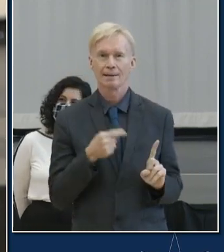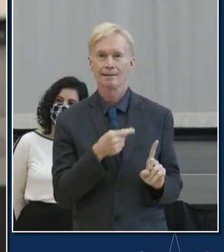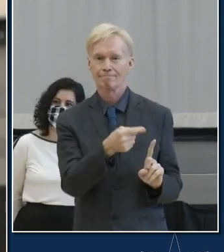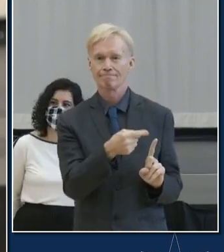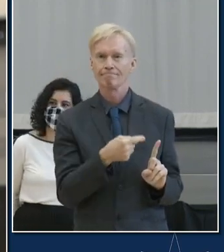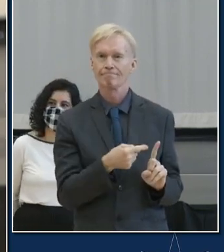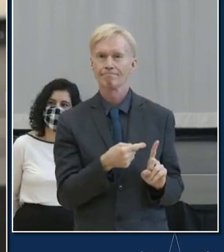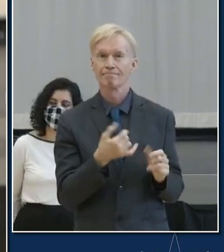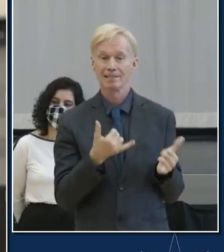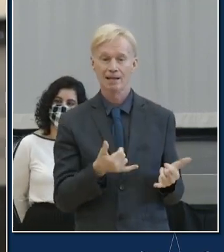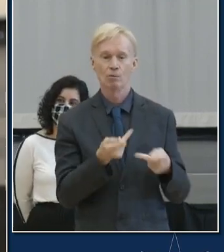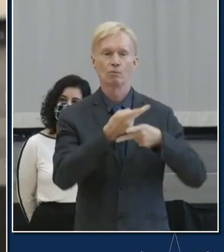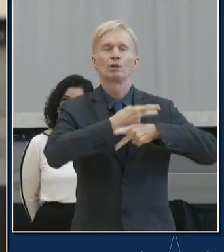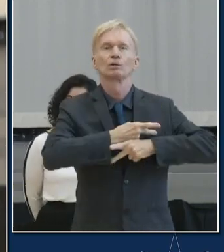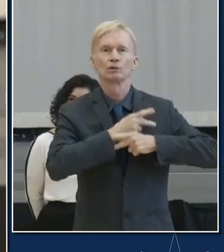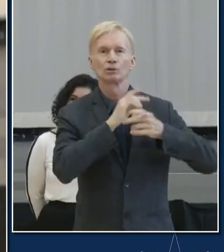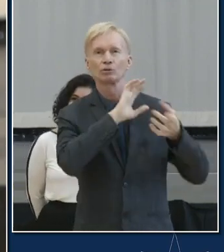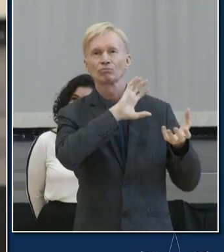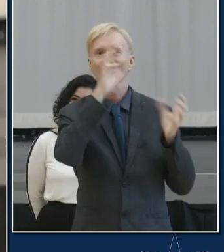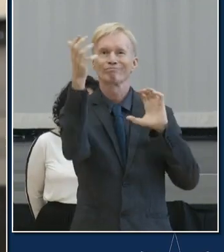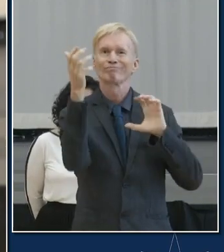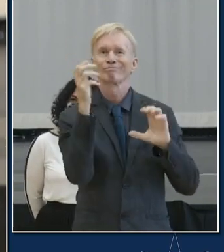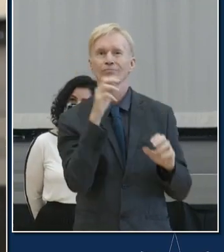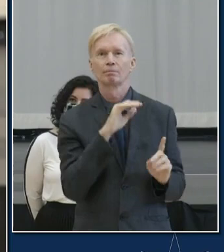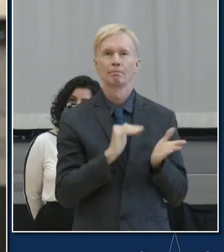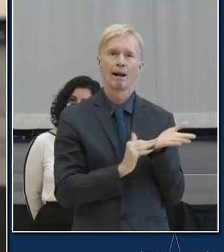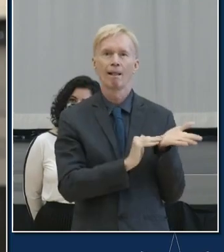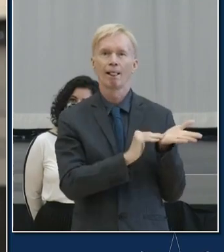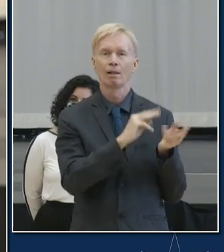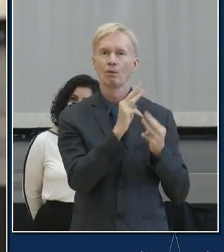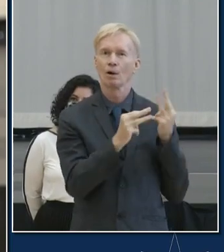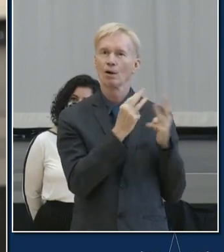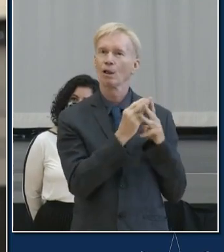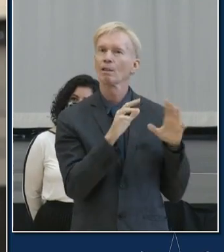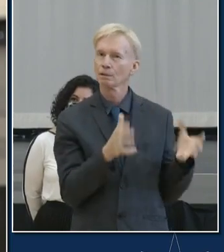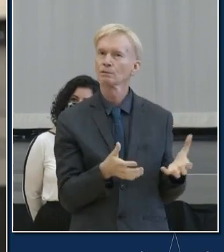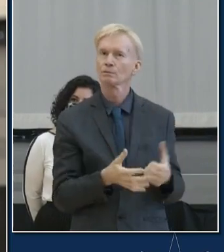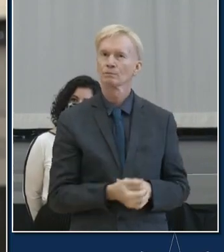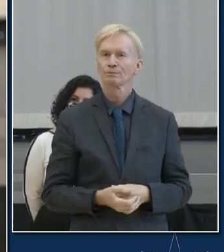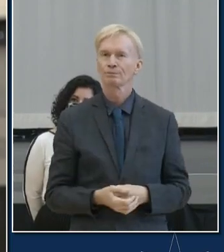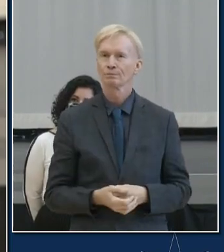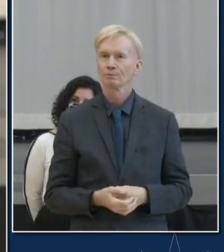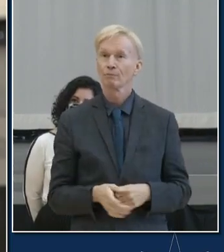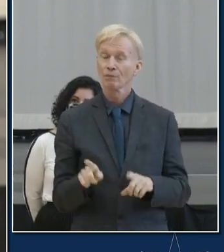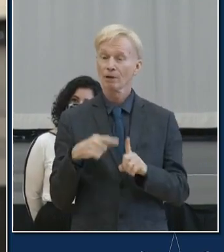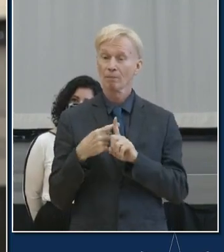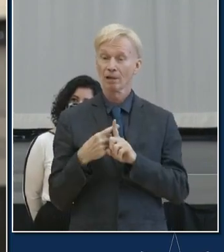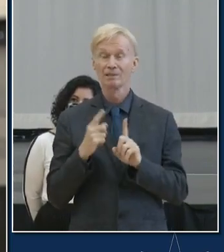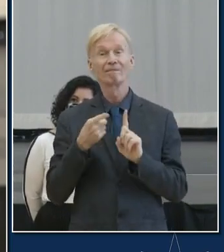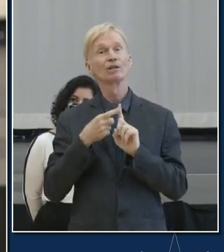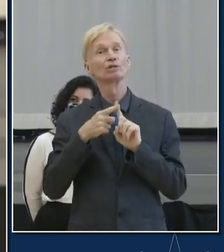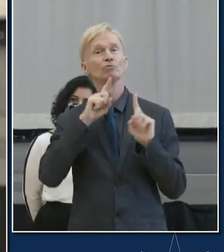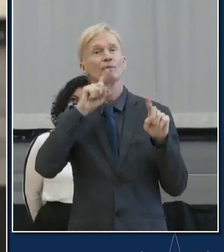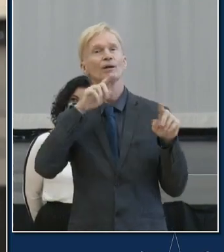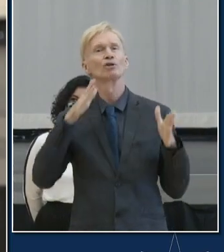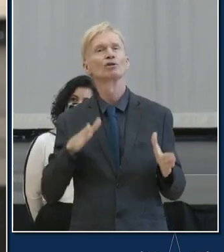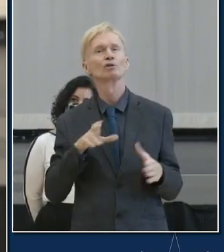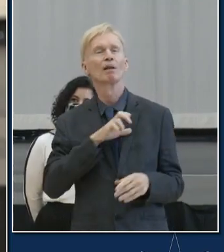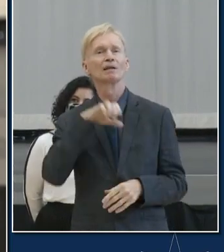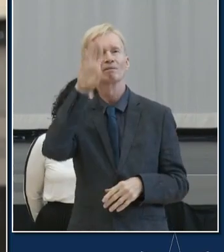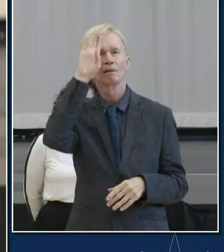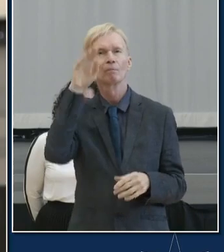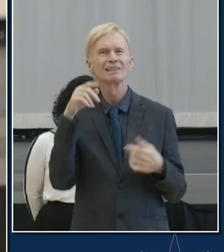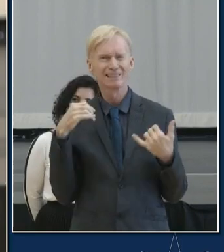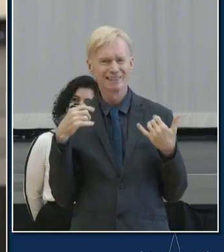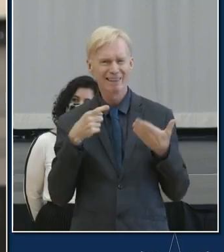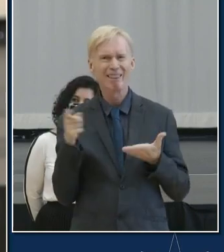in a terrible medical condition. And let me talk for a second about first responders. We have first responders that are in